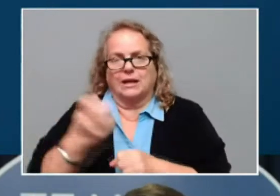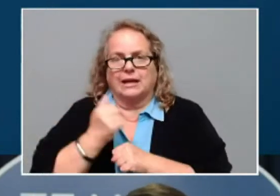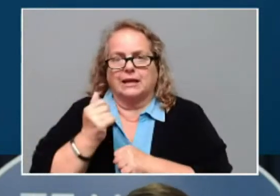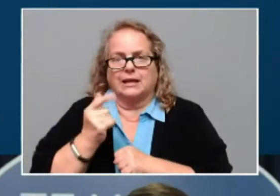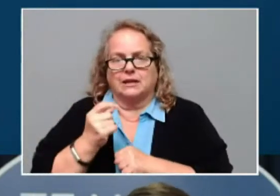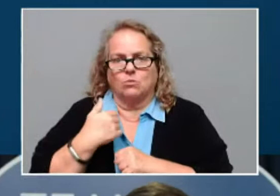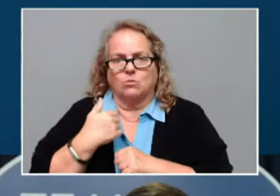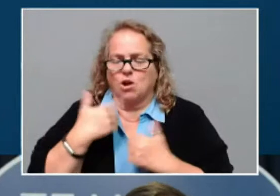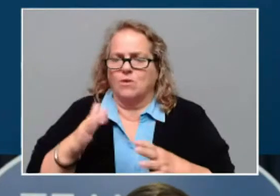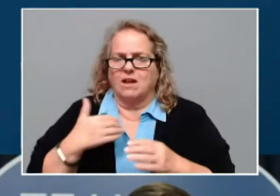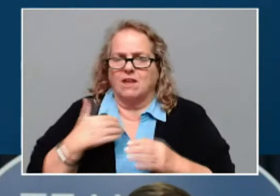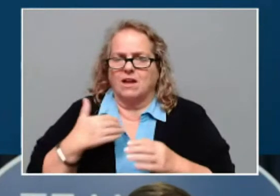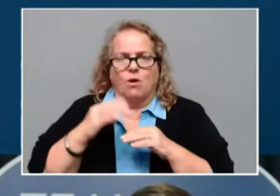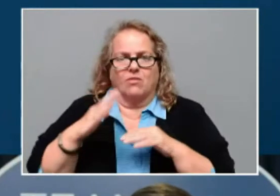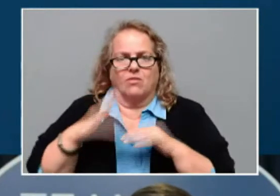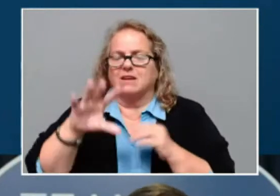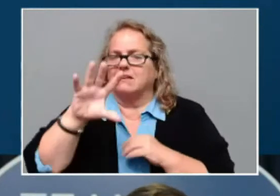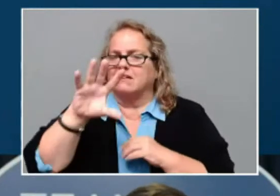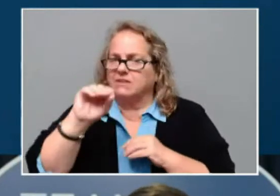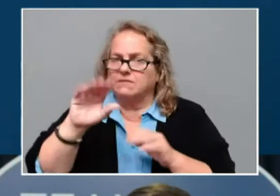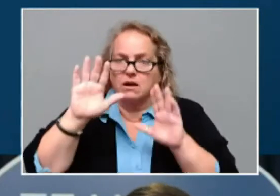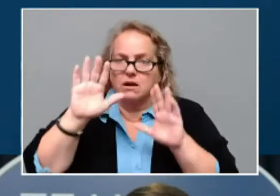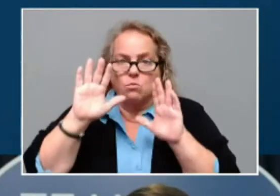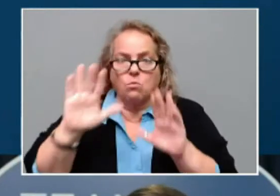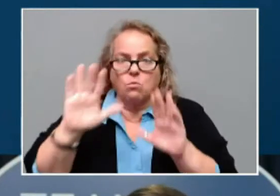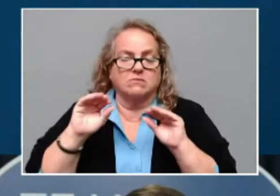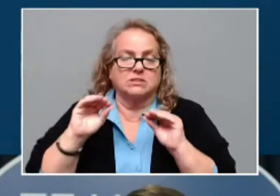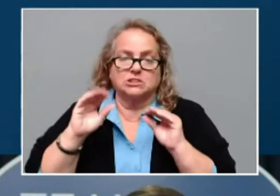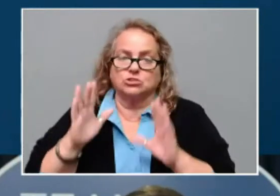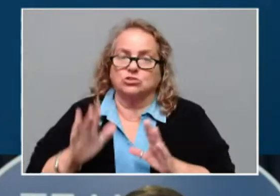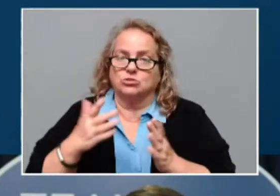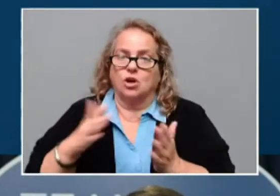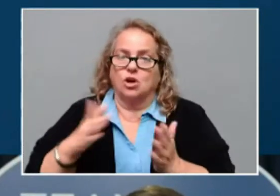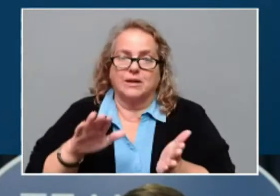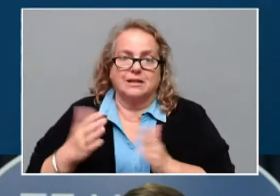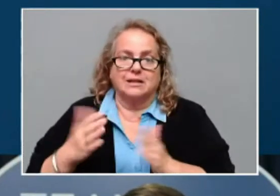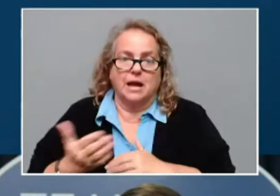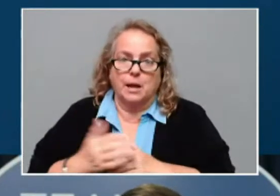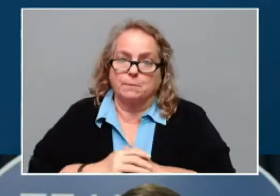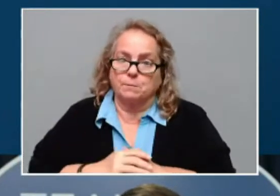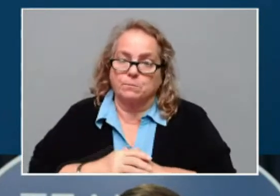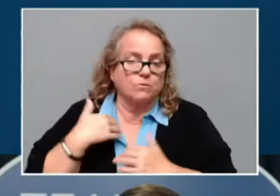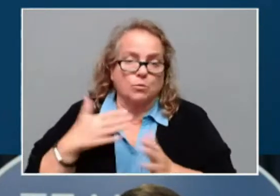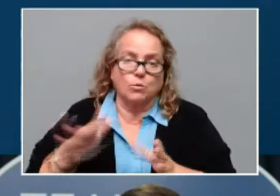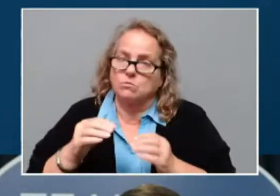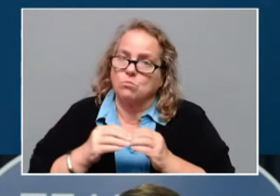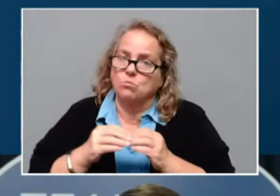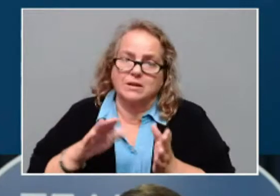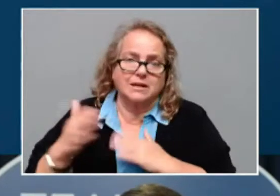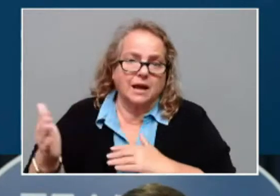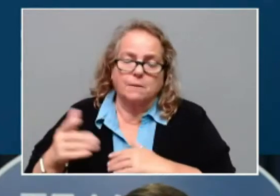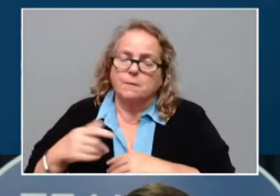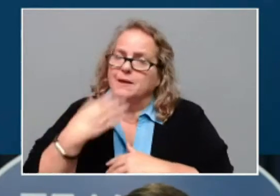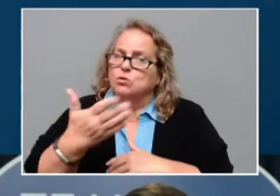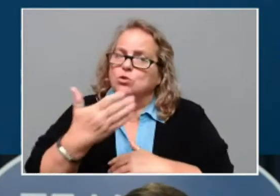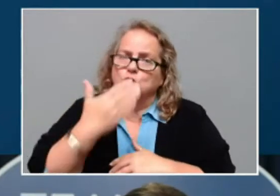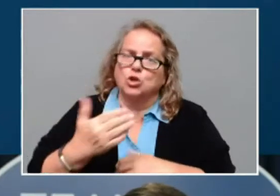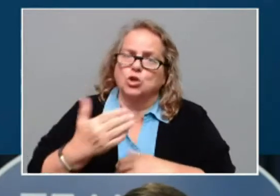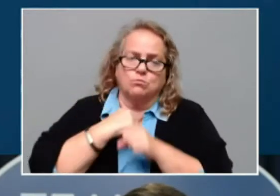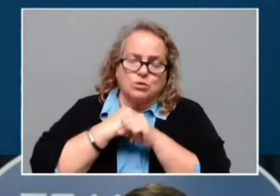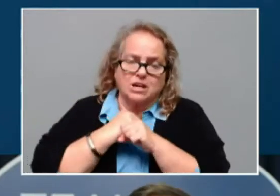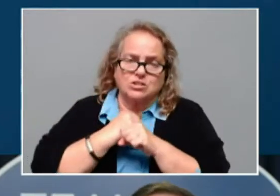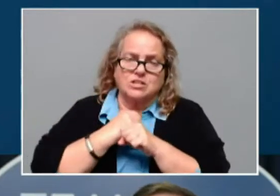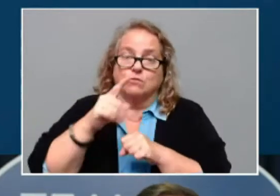amazing souls in your profession. We don't want to lose any more. So give you a good protective boost if you took Pfizer. Remember, if you